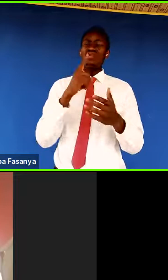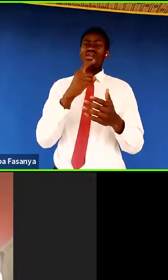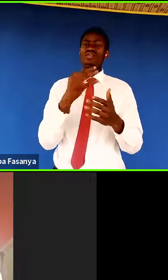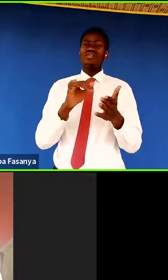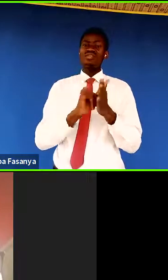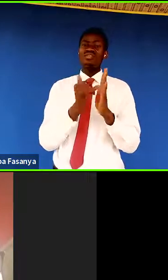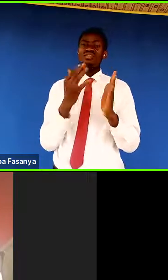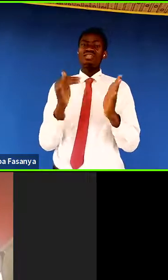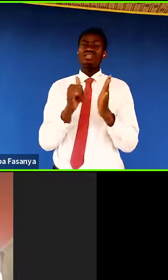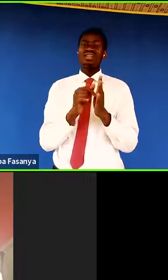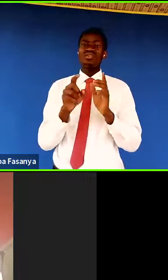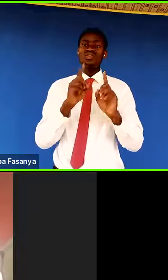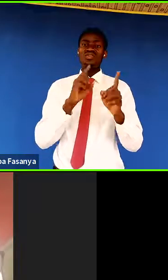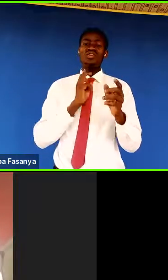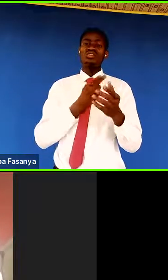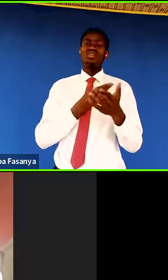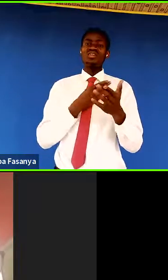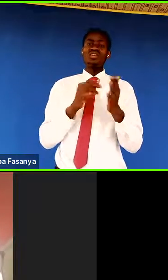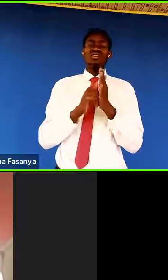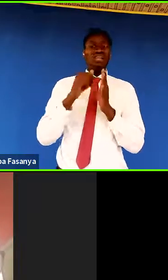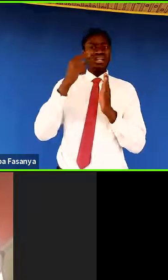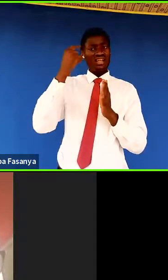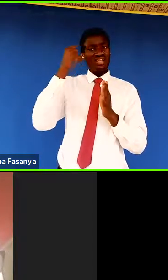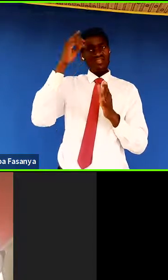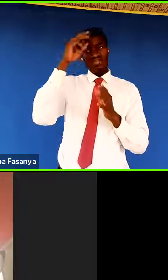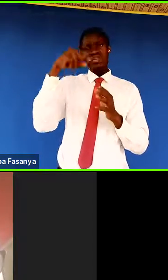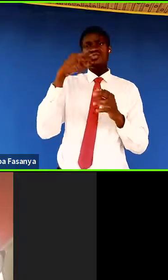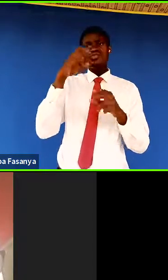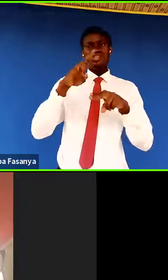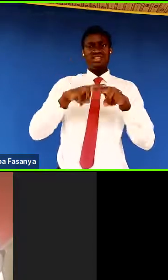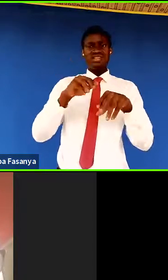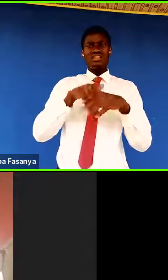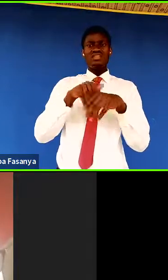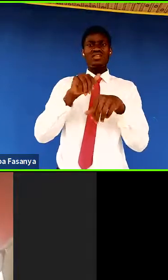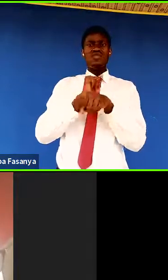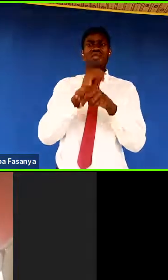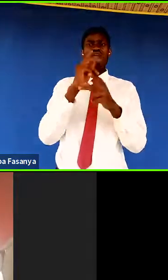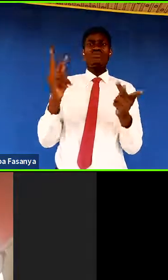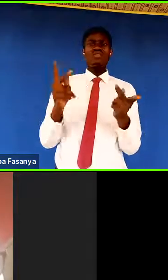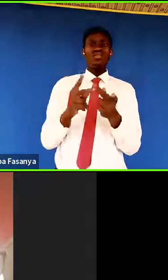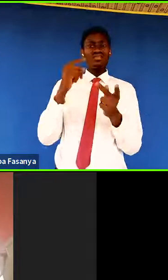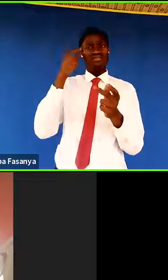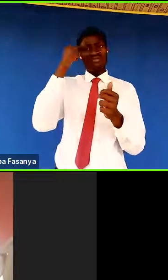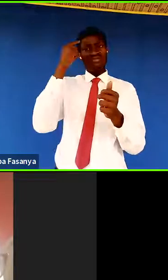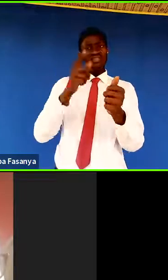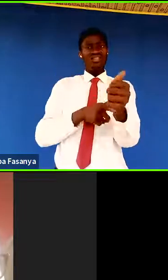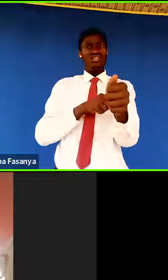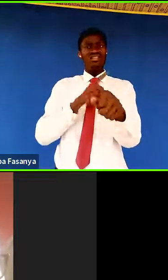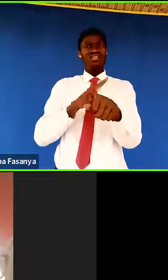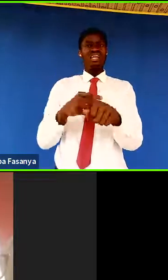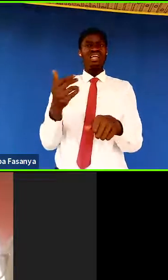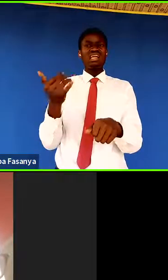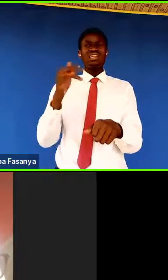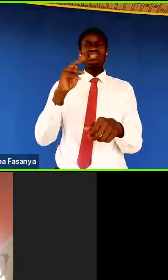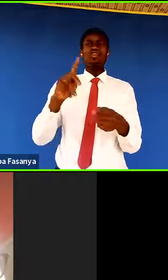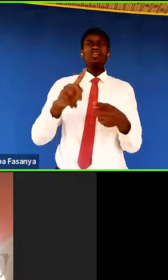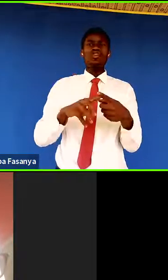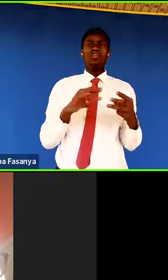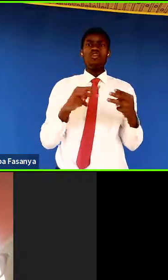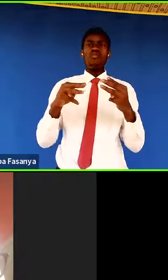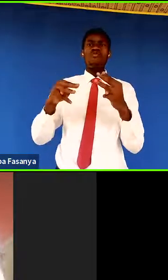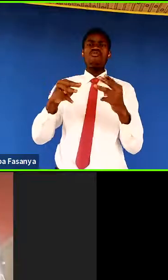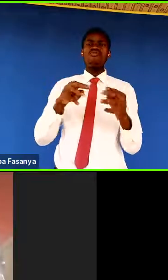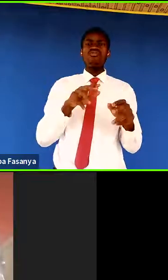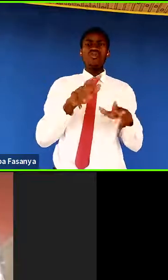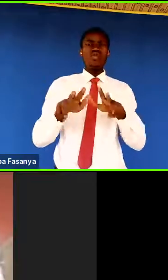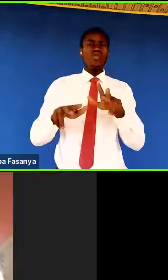one place for a long time, they should try to move about, because the scrotal sac needs some lower temperature. And if you